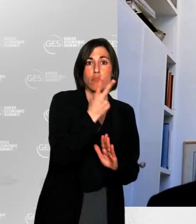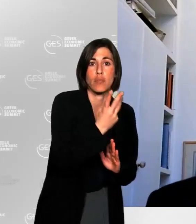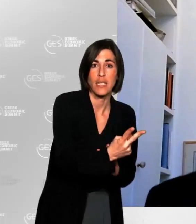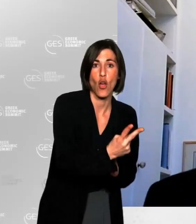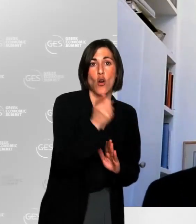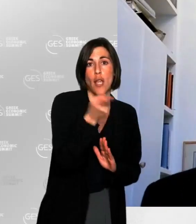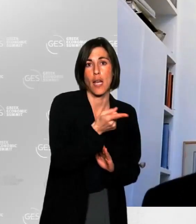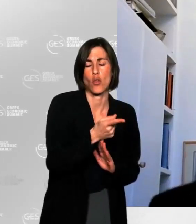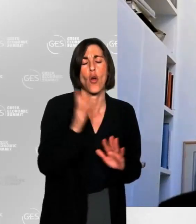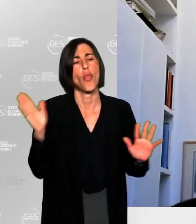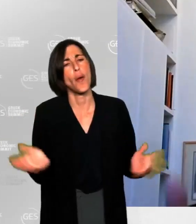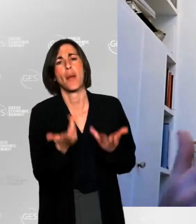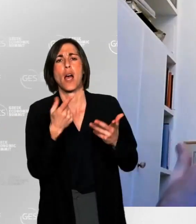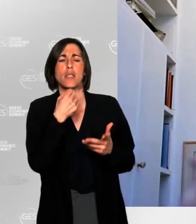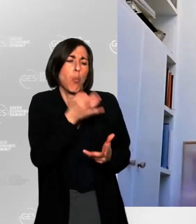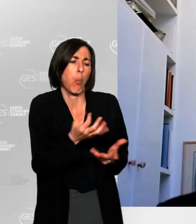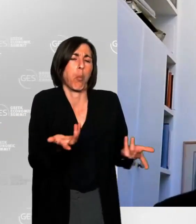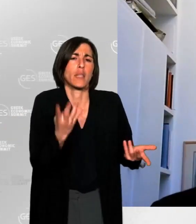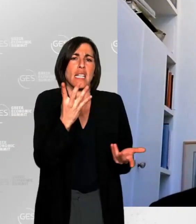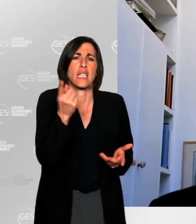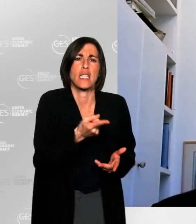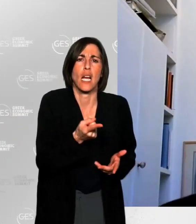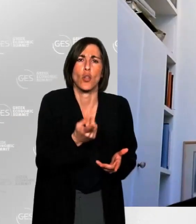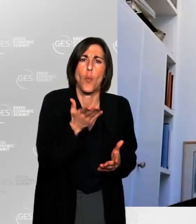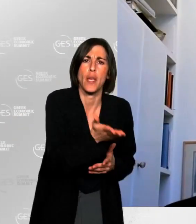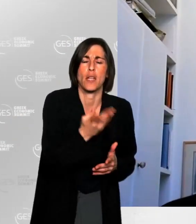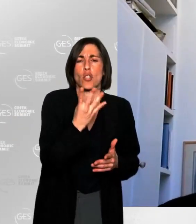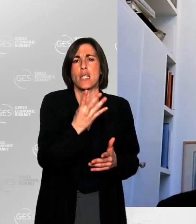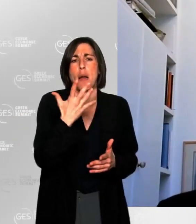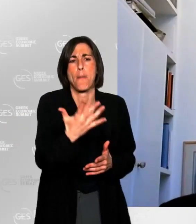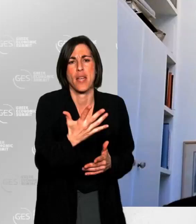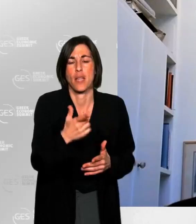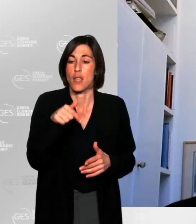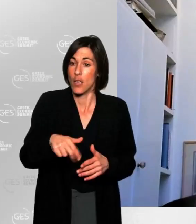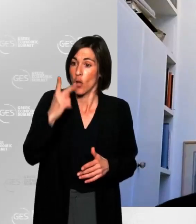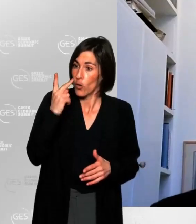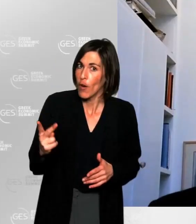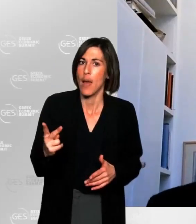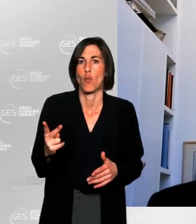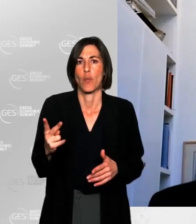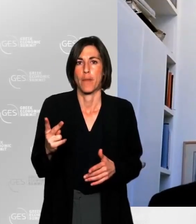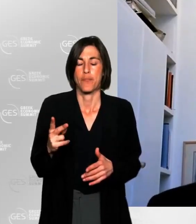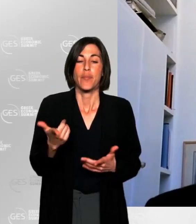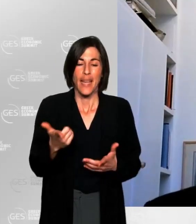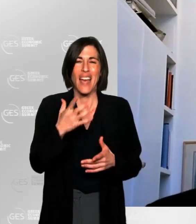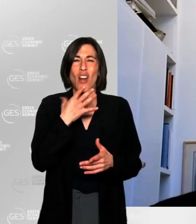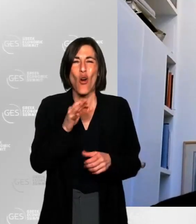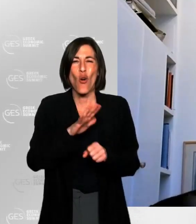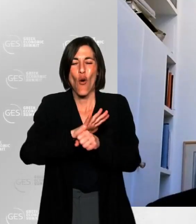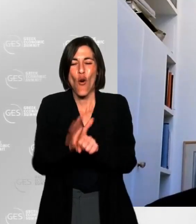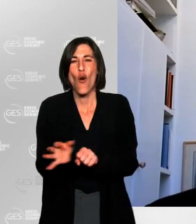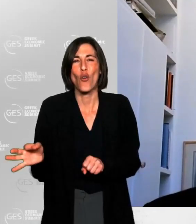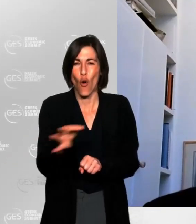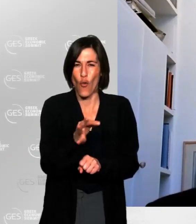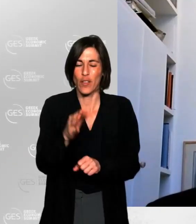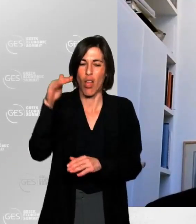we're seeing that happening. Given the COVID recession, given the new technologies that are coming on that will require all